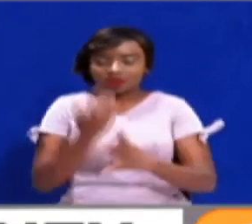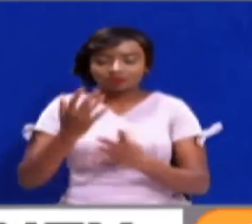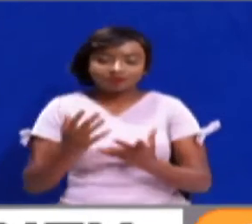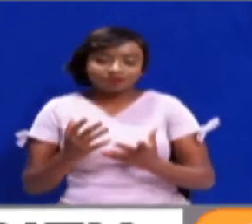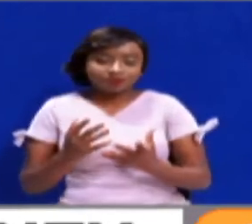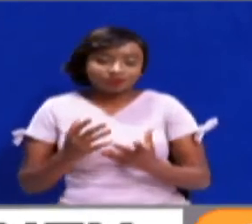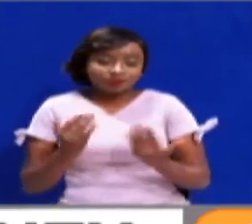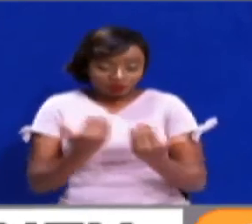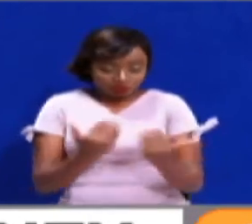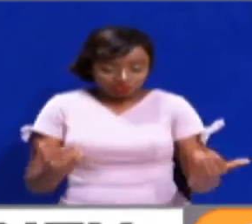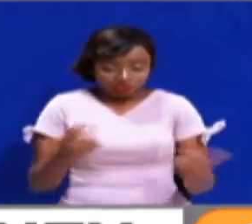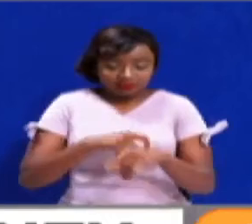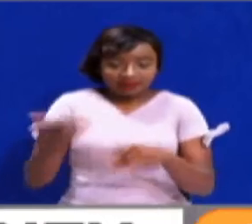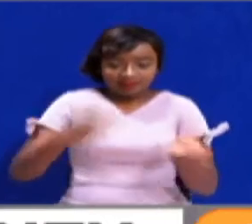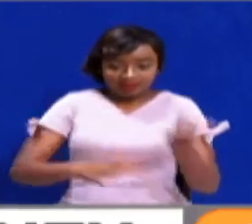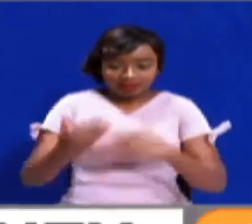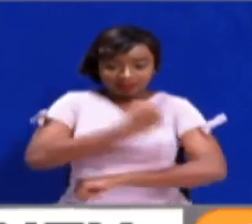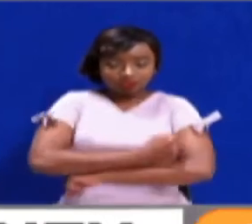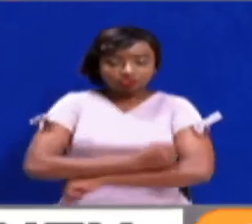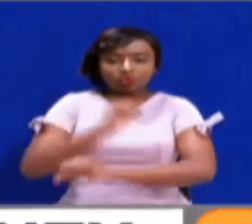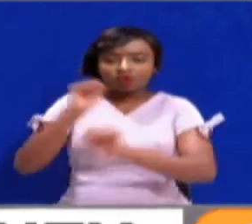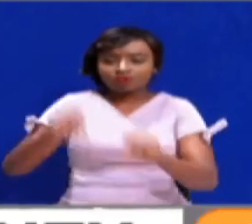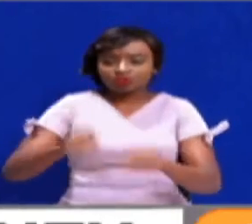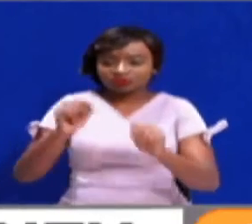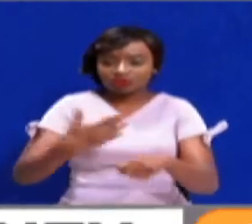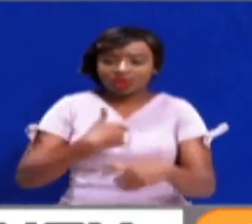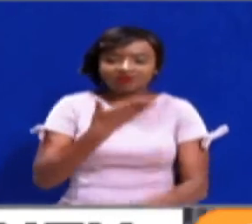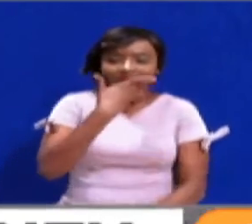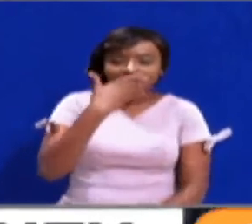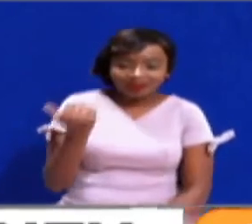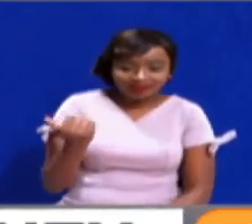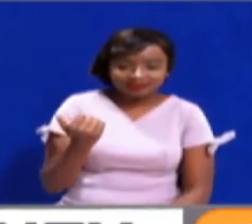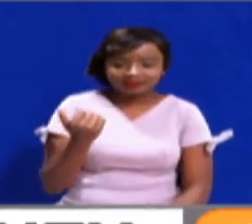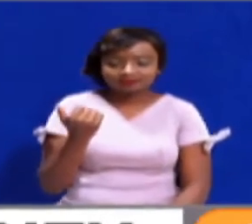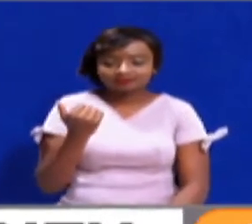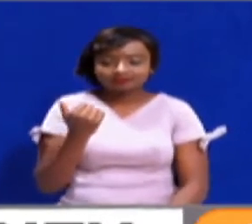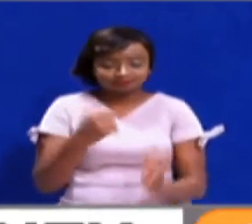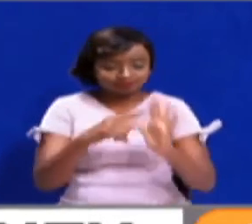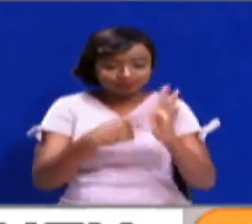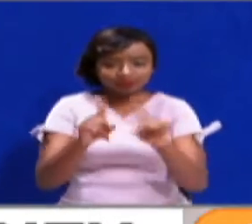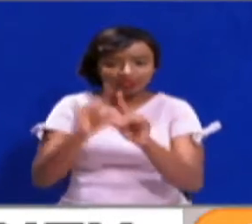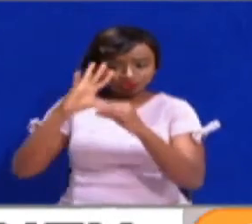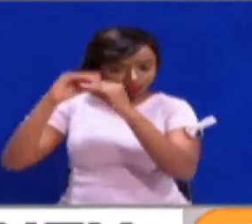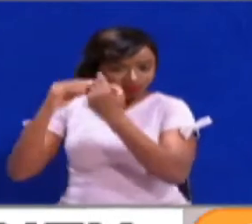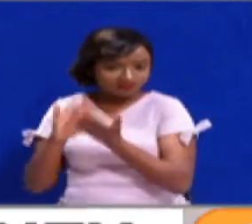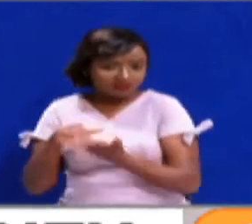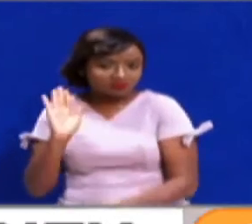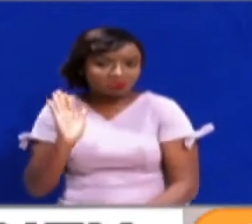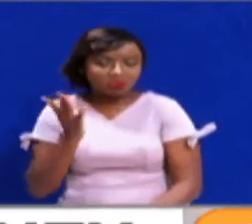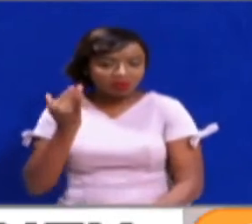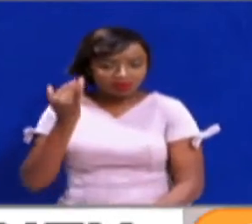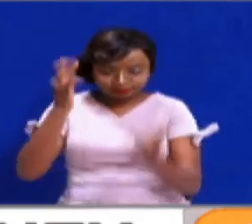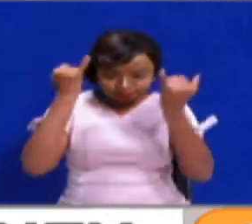opportunity for students when they come back to school, they will have better, more facilities. And creativity. And I mean, creativity.